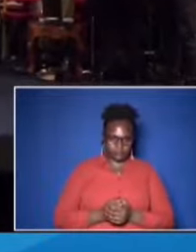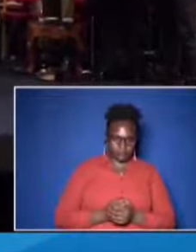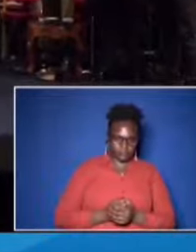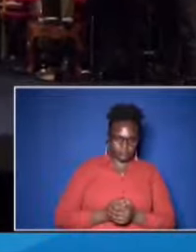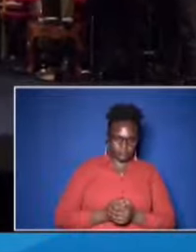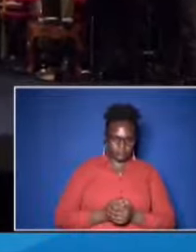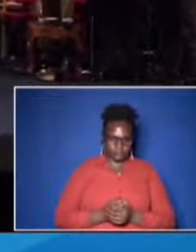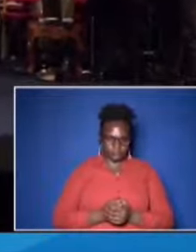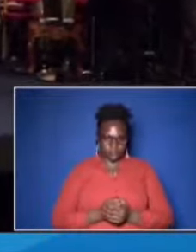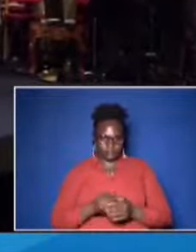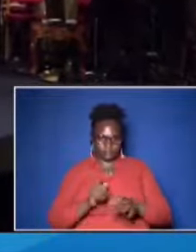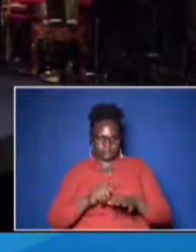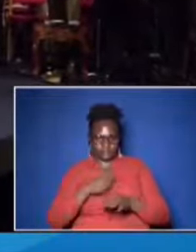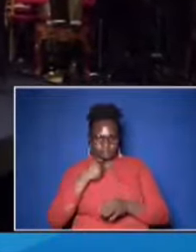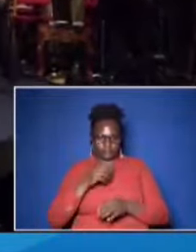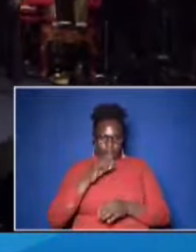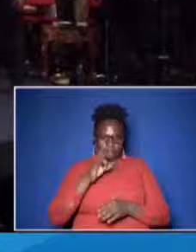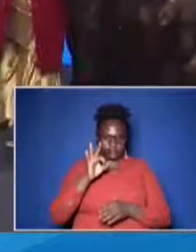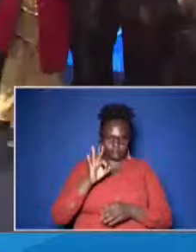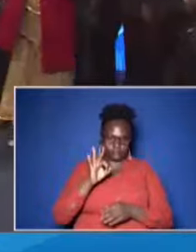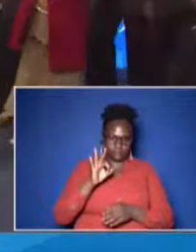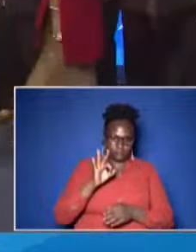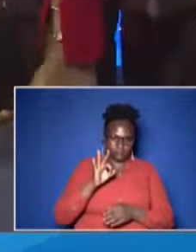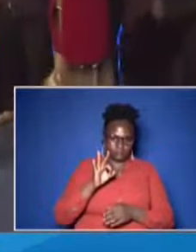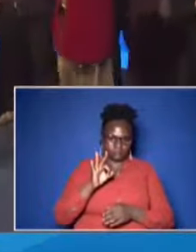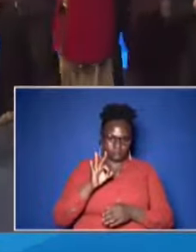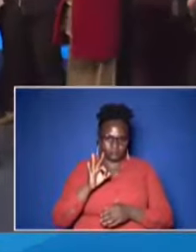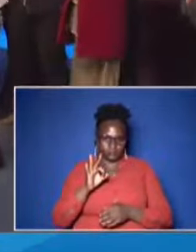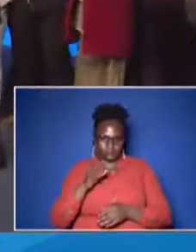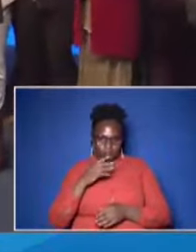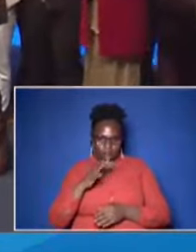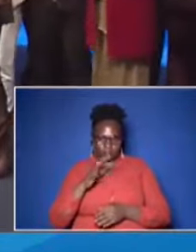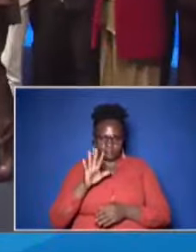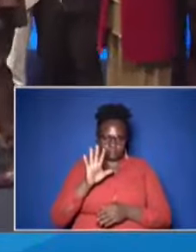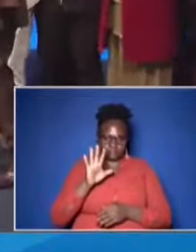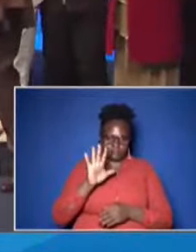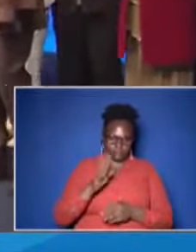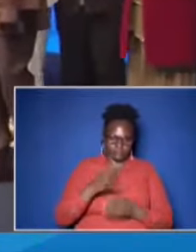when I say three you say